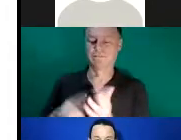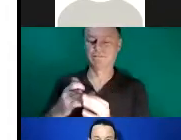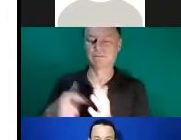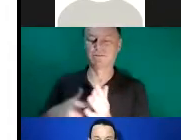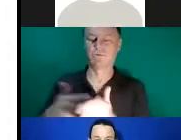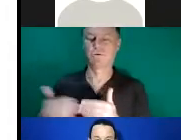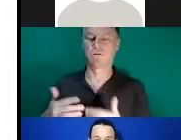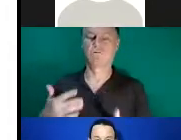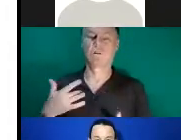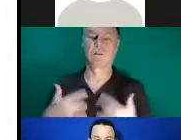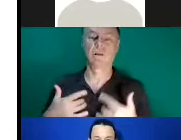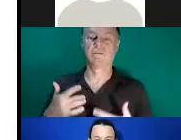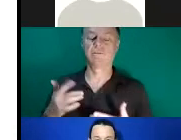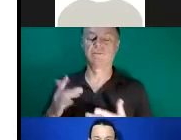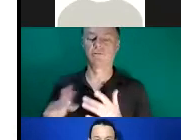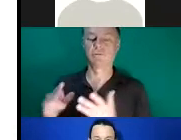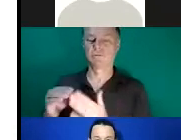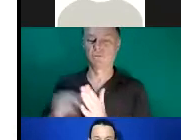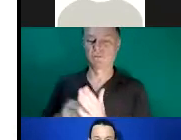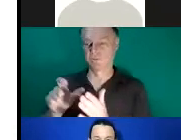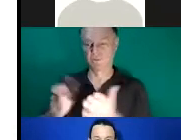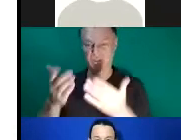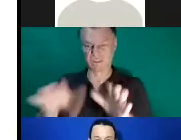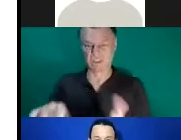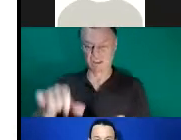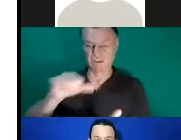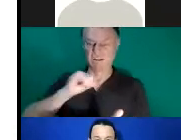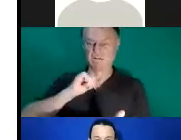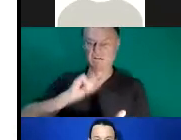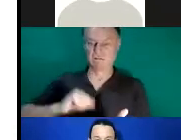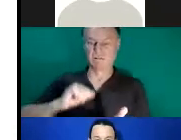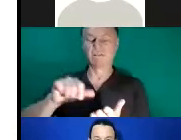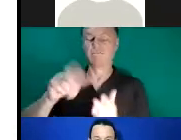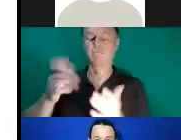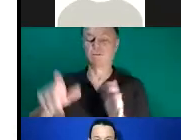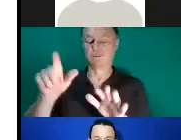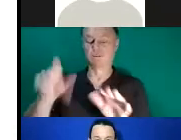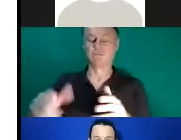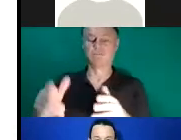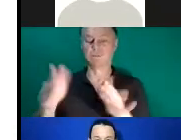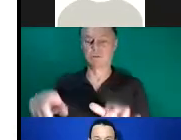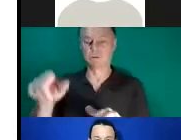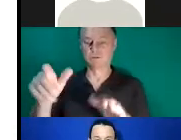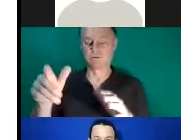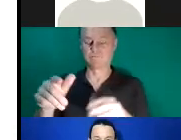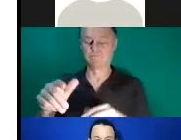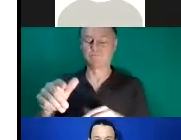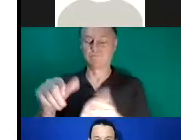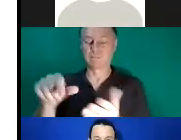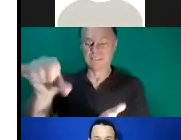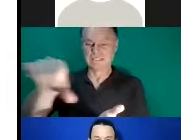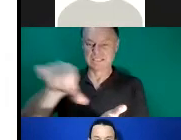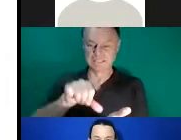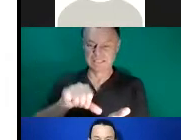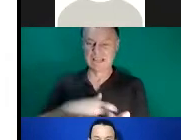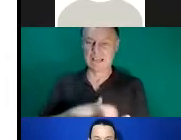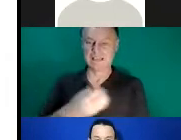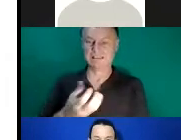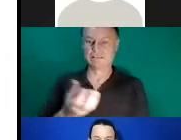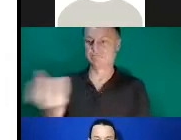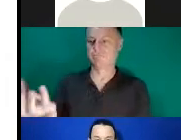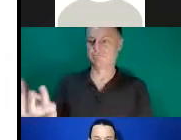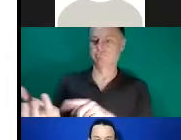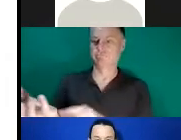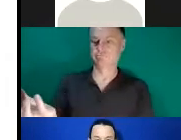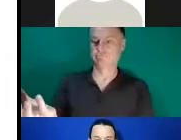insurance policies on the already deceased, then forge death certificates, ensuring that he could collect large sums of